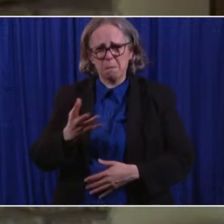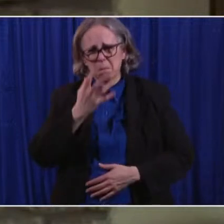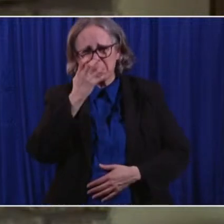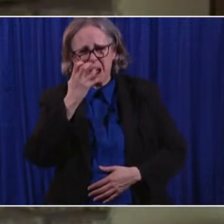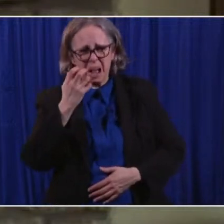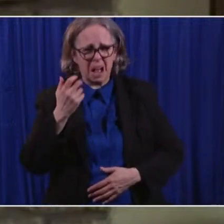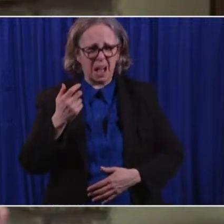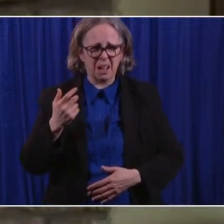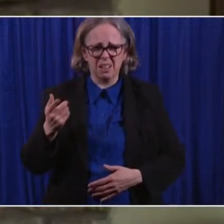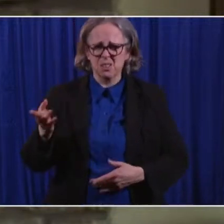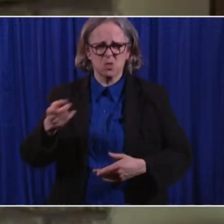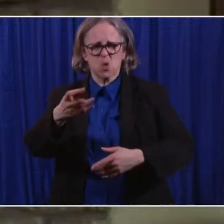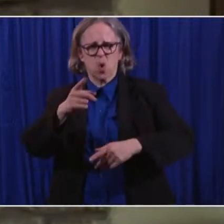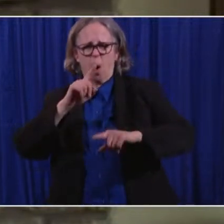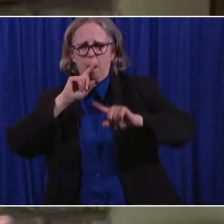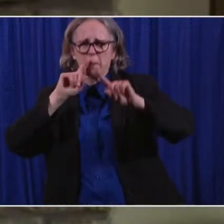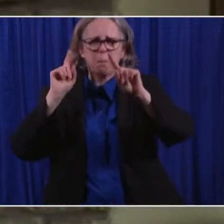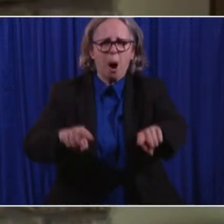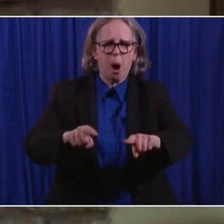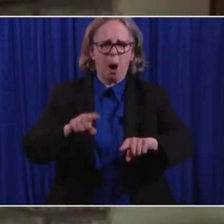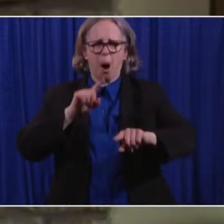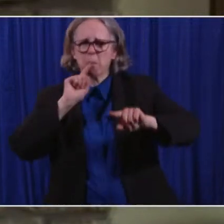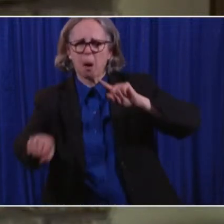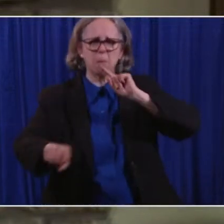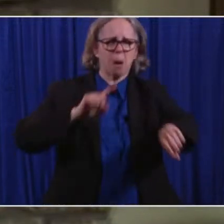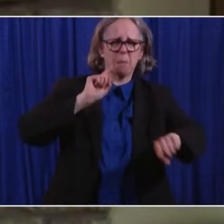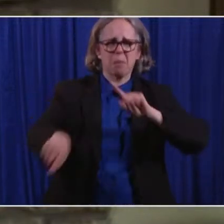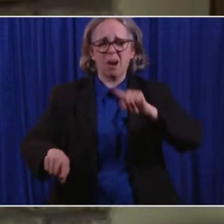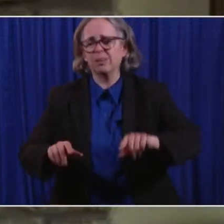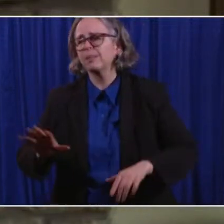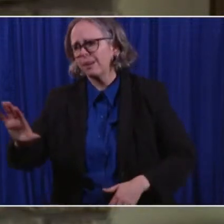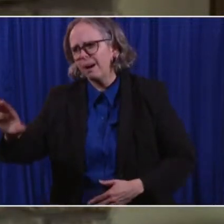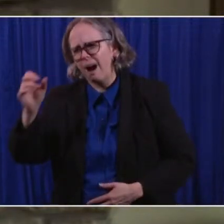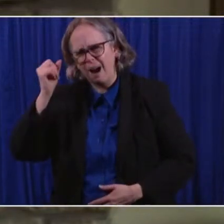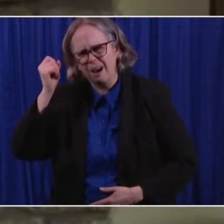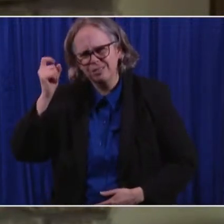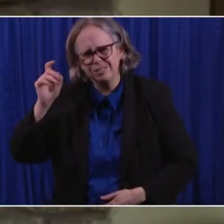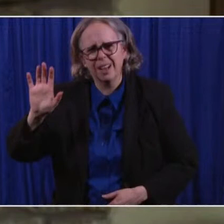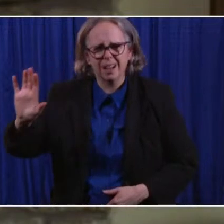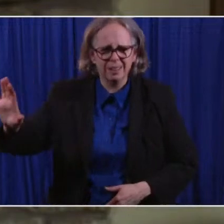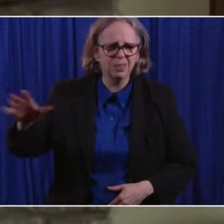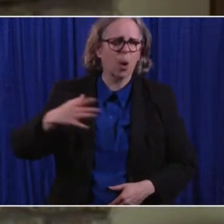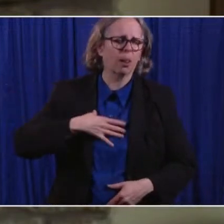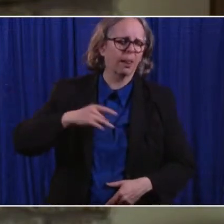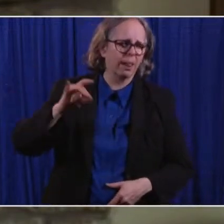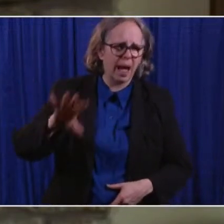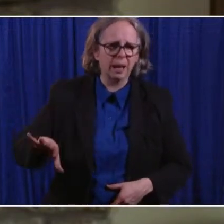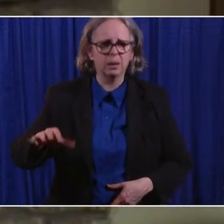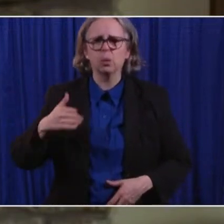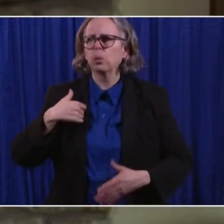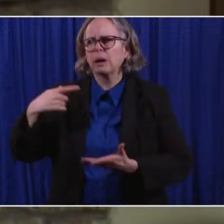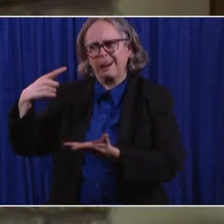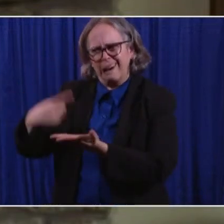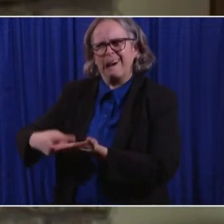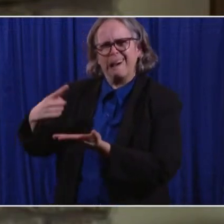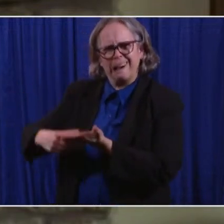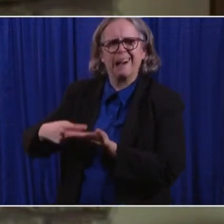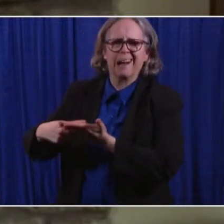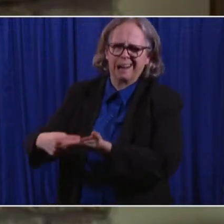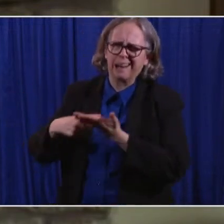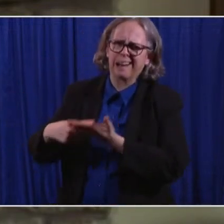one can argue the merits of these, and we can have that discussion. But to strip